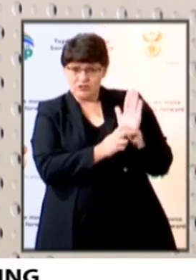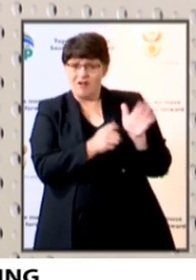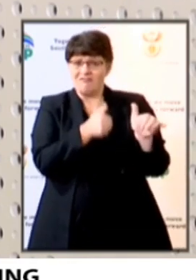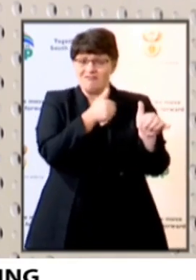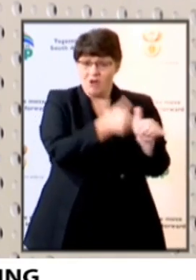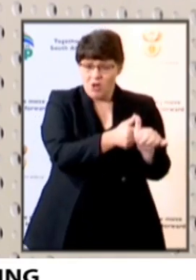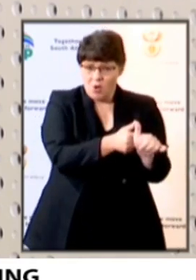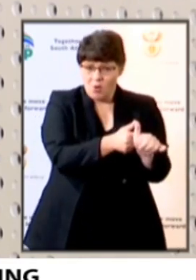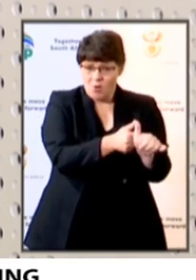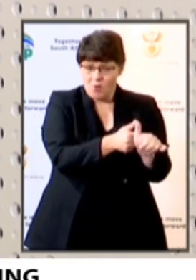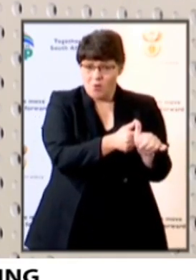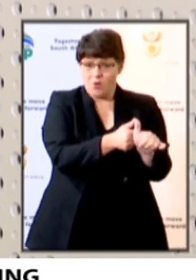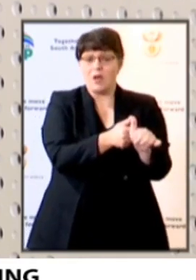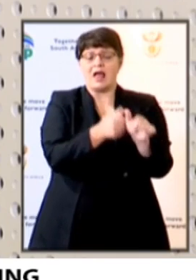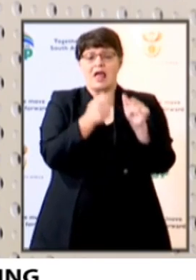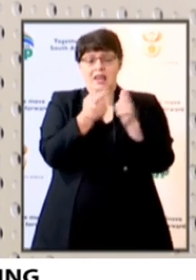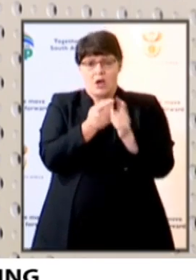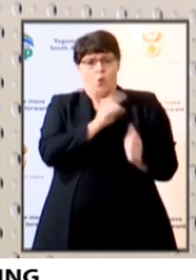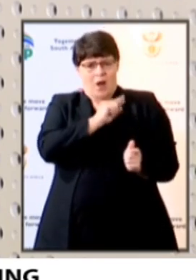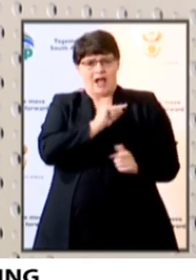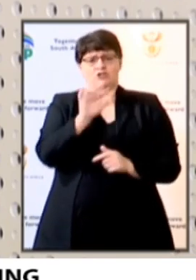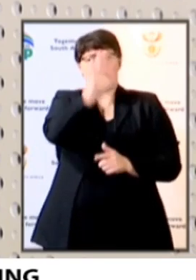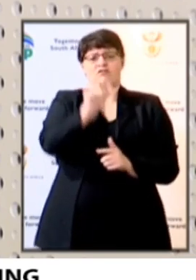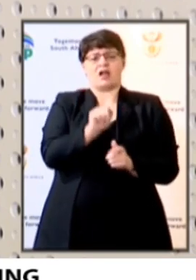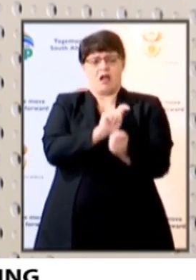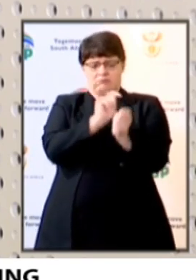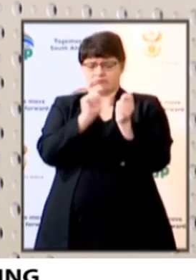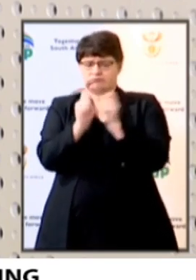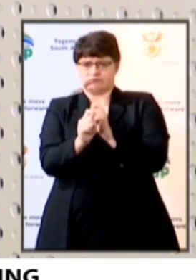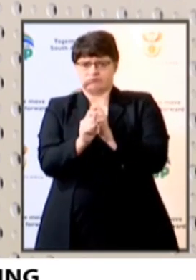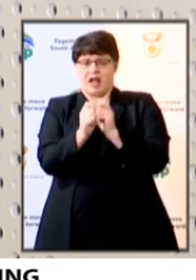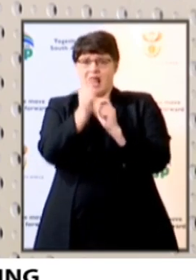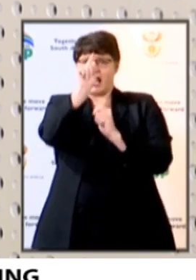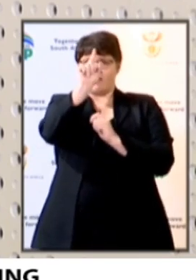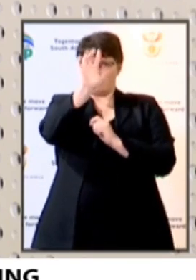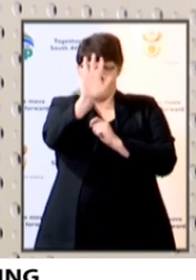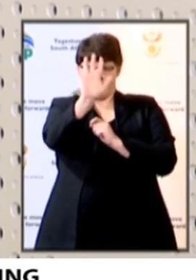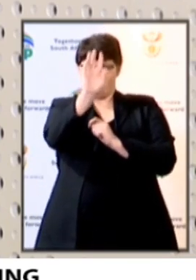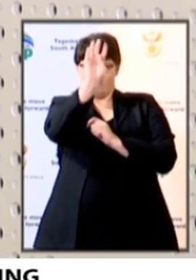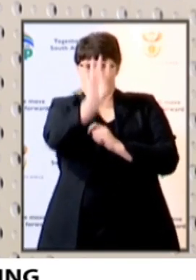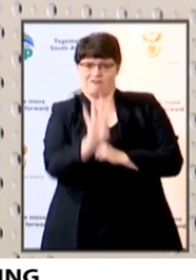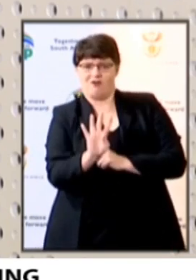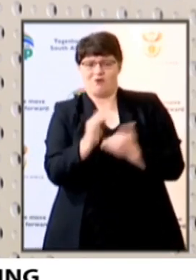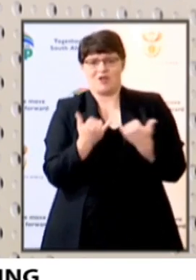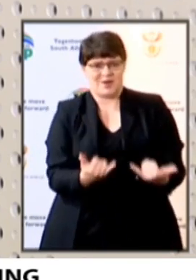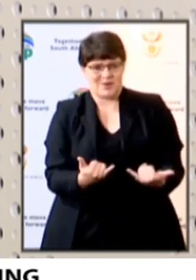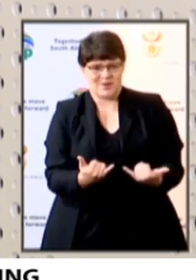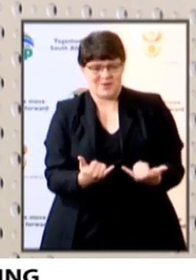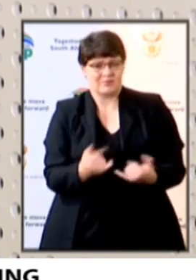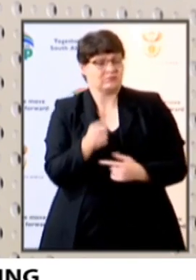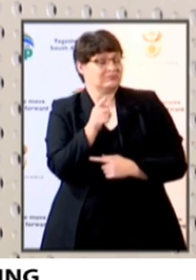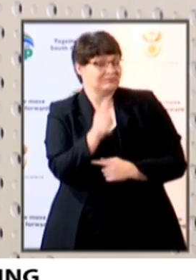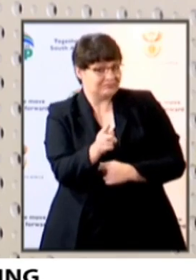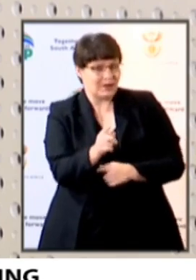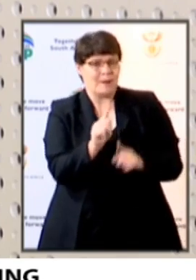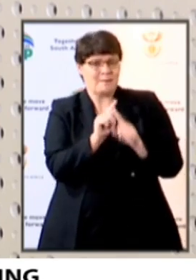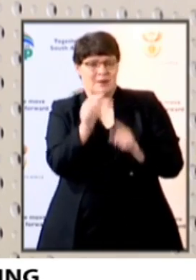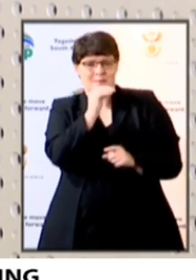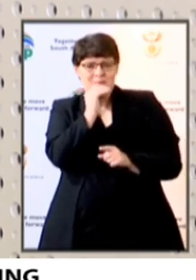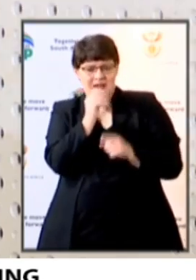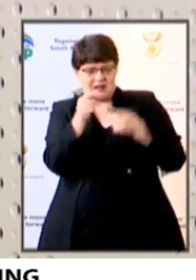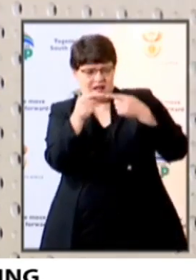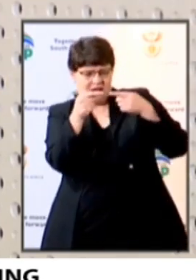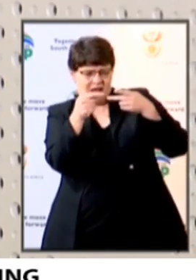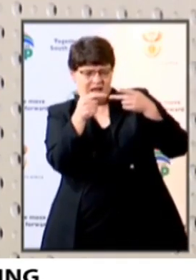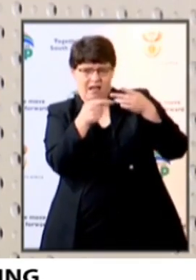four. Level four means the lockdown is still there, but there will be a few things that will change. We